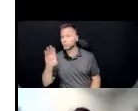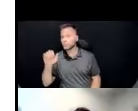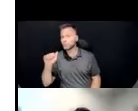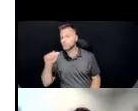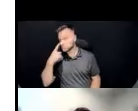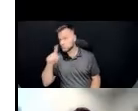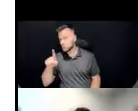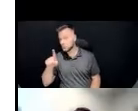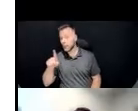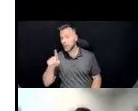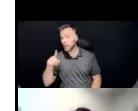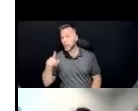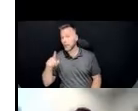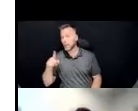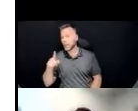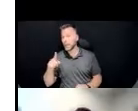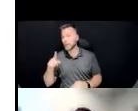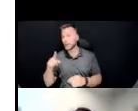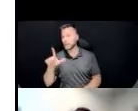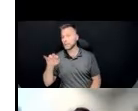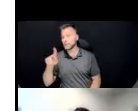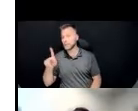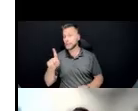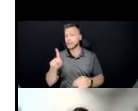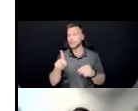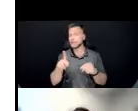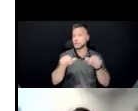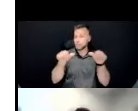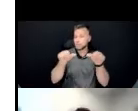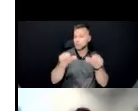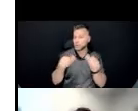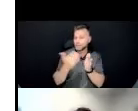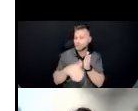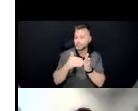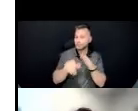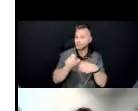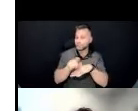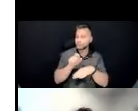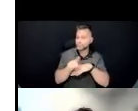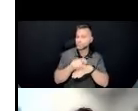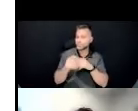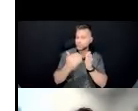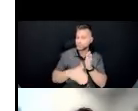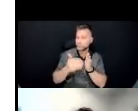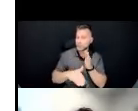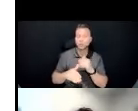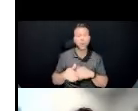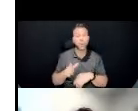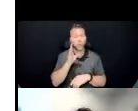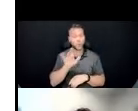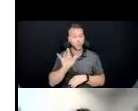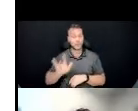So it's a Mentimeter, and it will ask you to select which communities you work